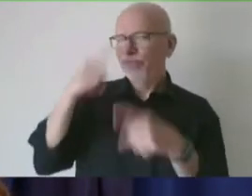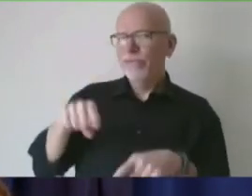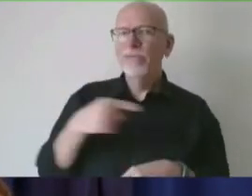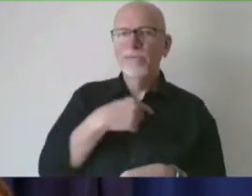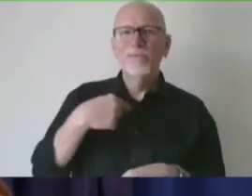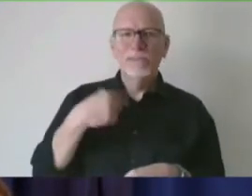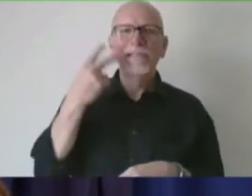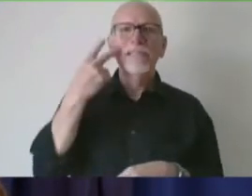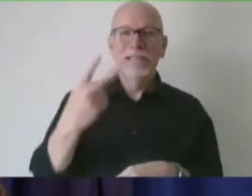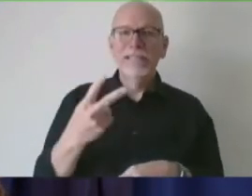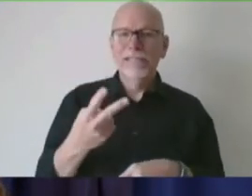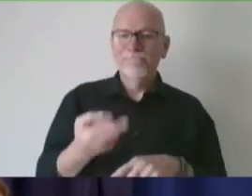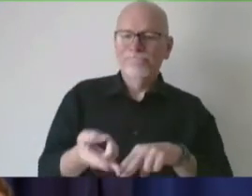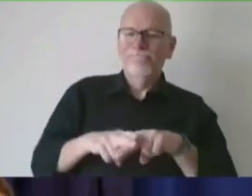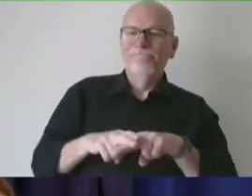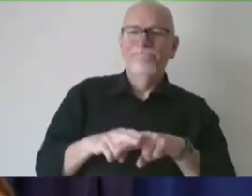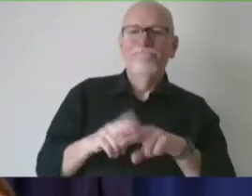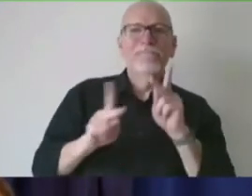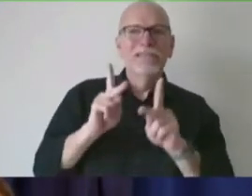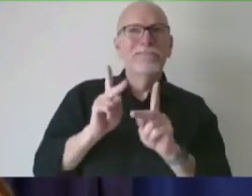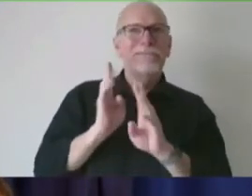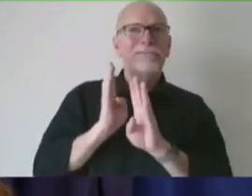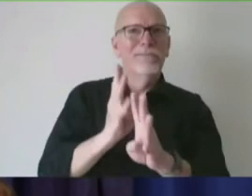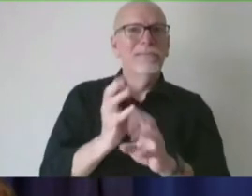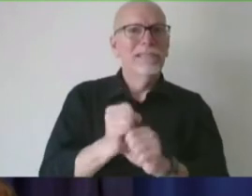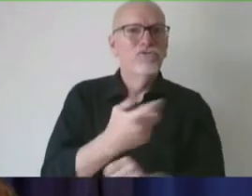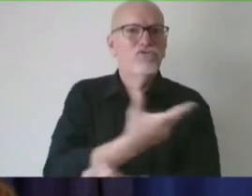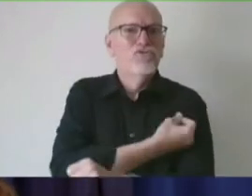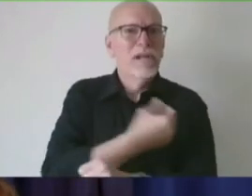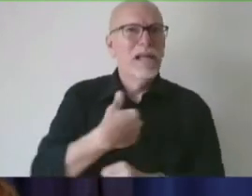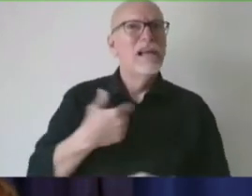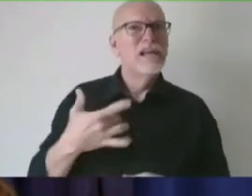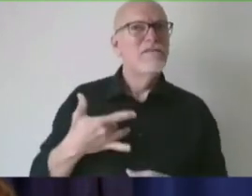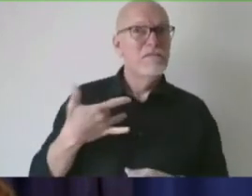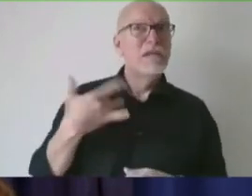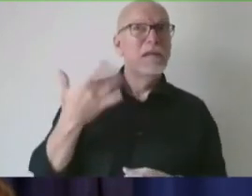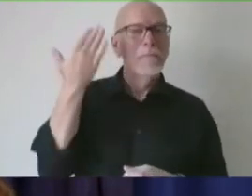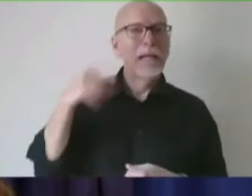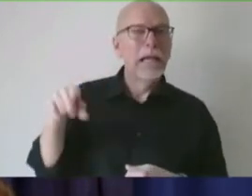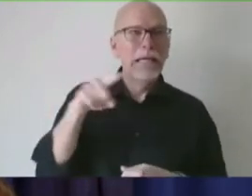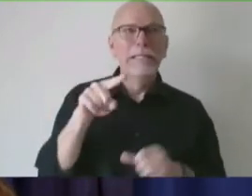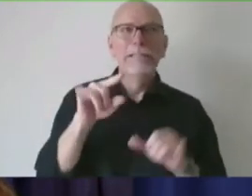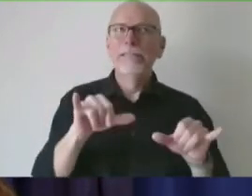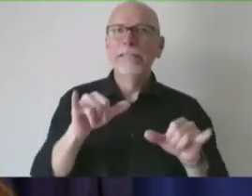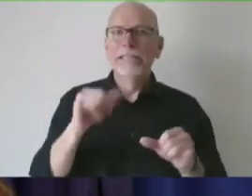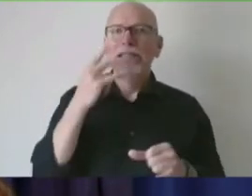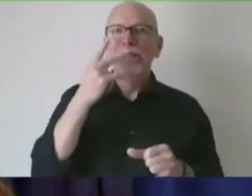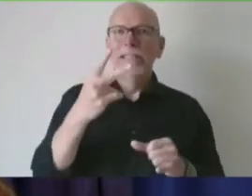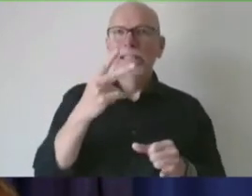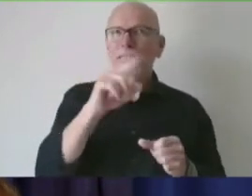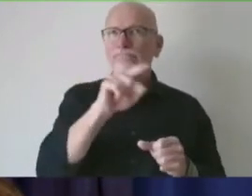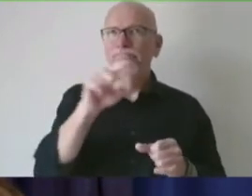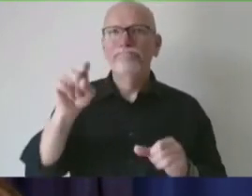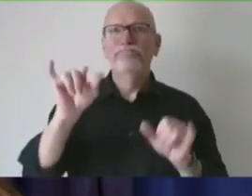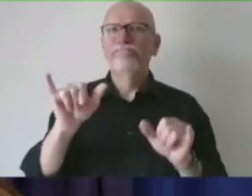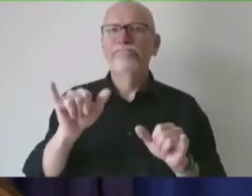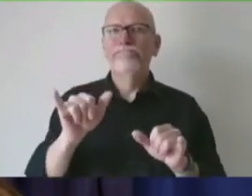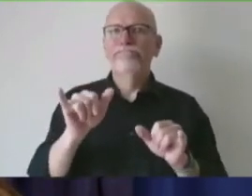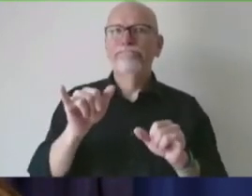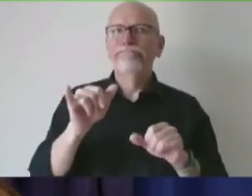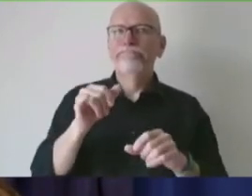that uptick in people going out to get their first shot, and we do believe it's because people are seeing others be